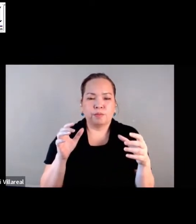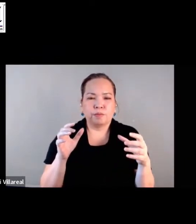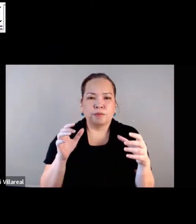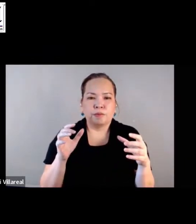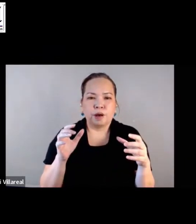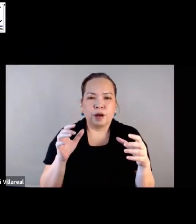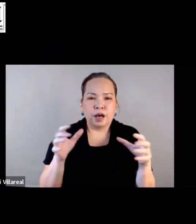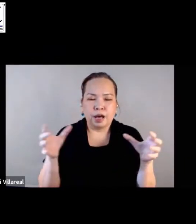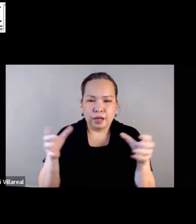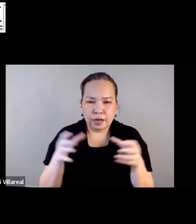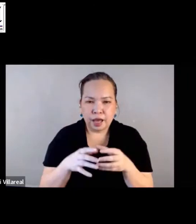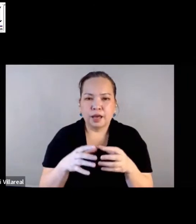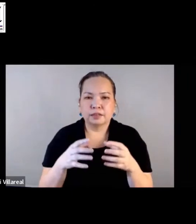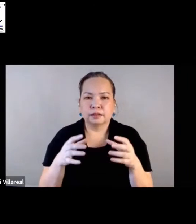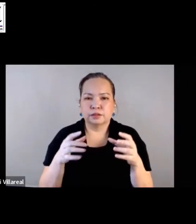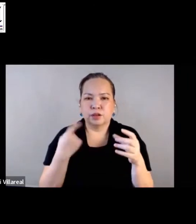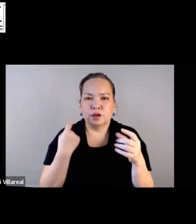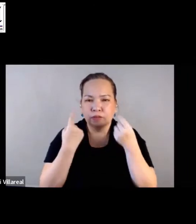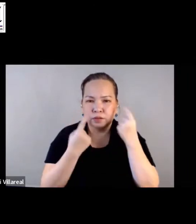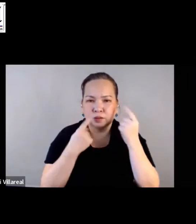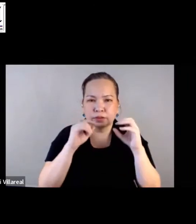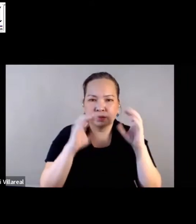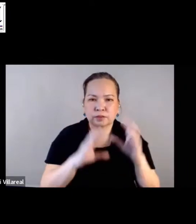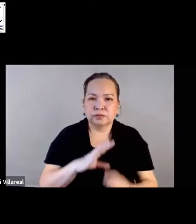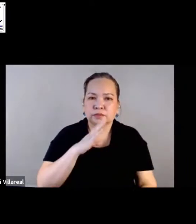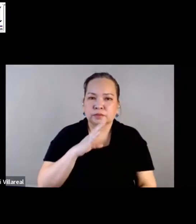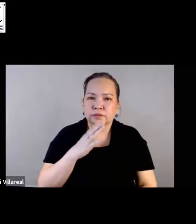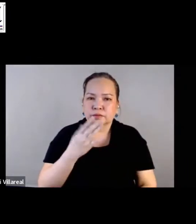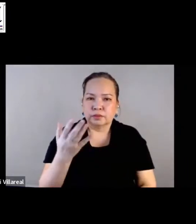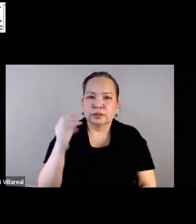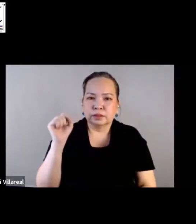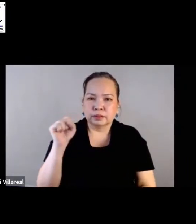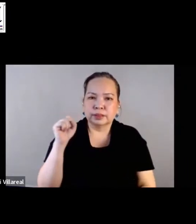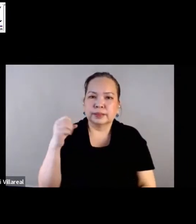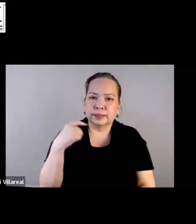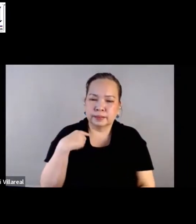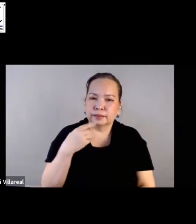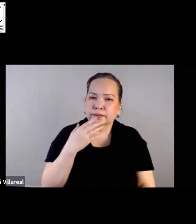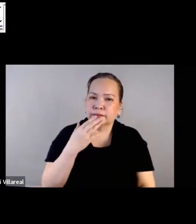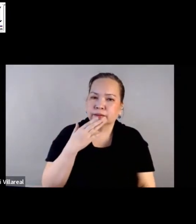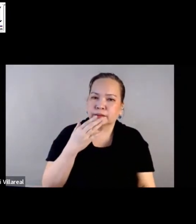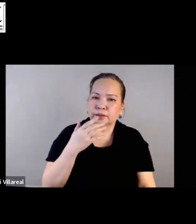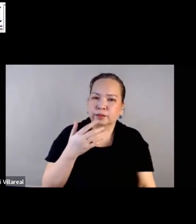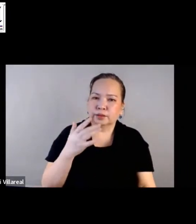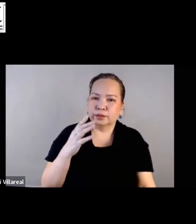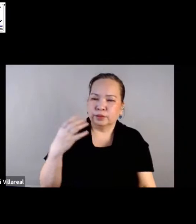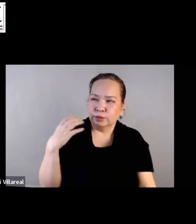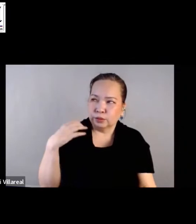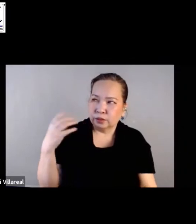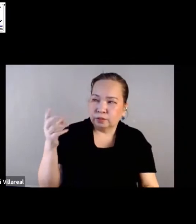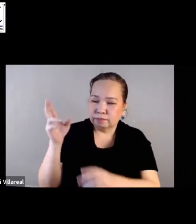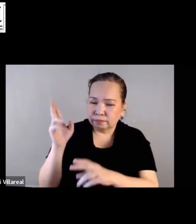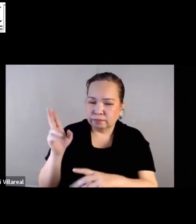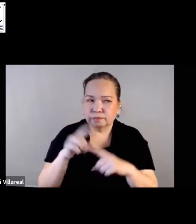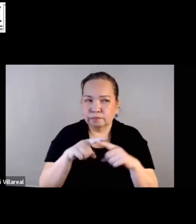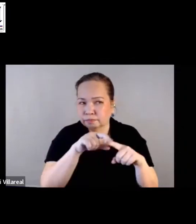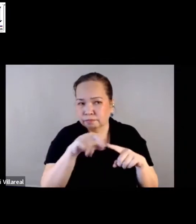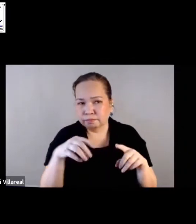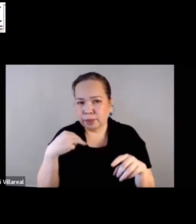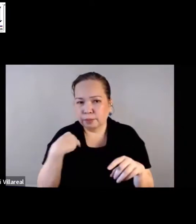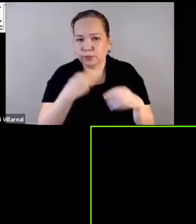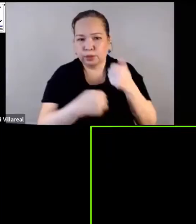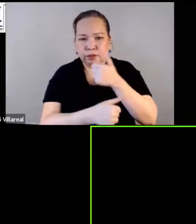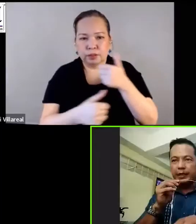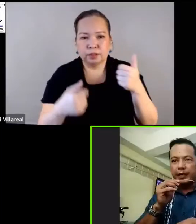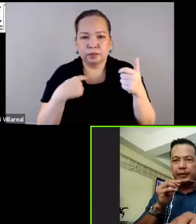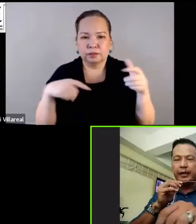teachers. Partners. Okay, maraming salamat, Mr. Chair and honorable members of this committee. So ang pambansang